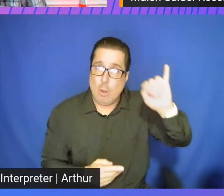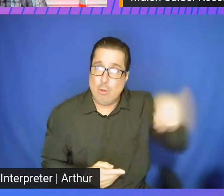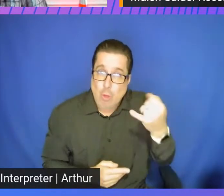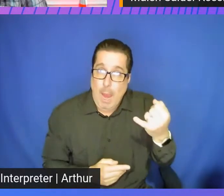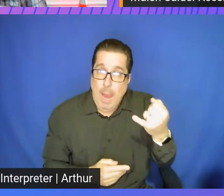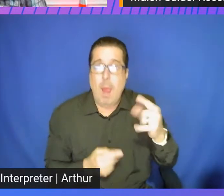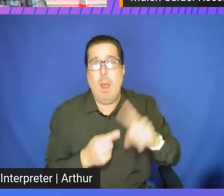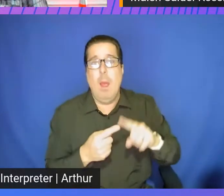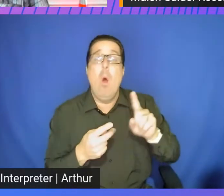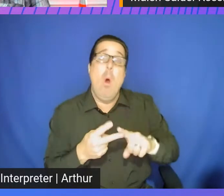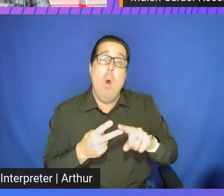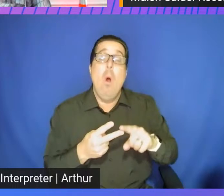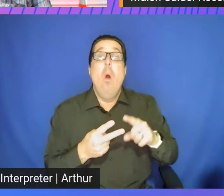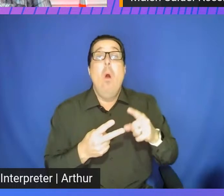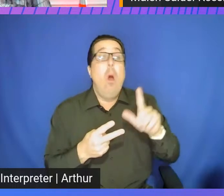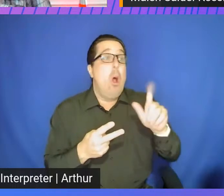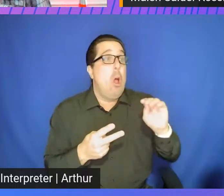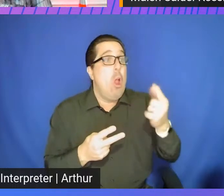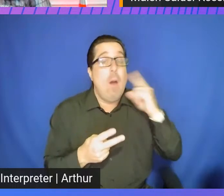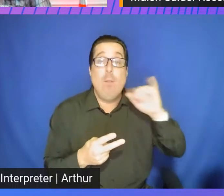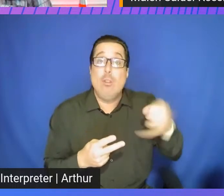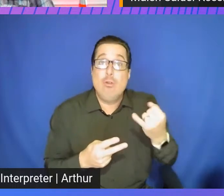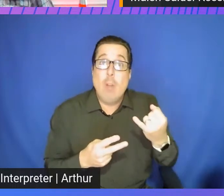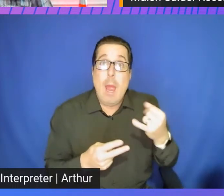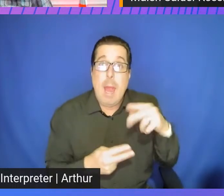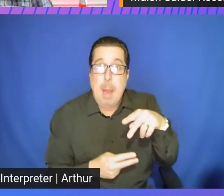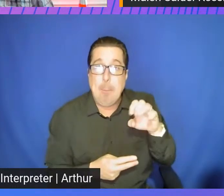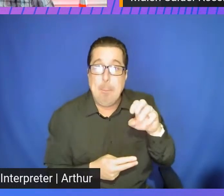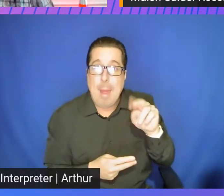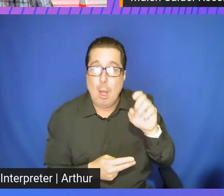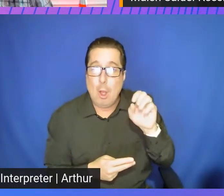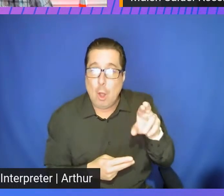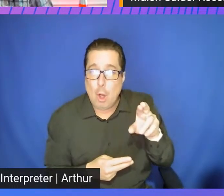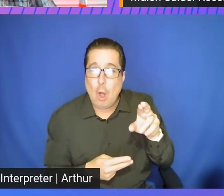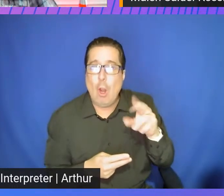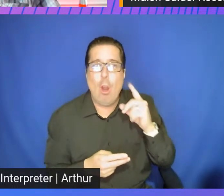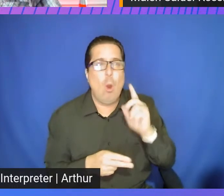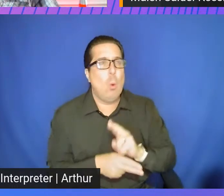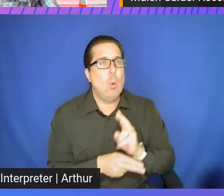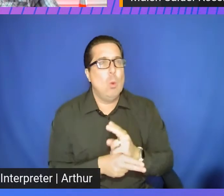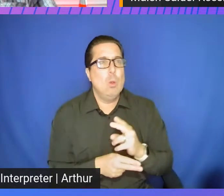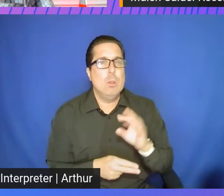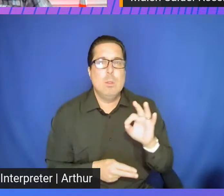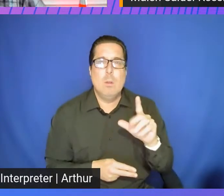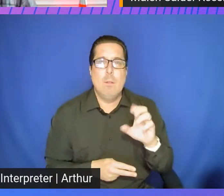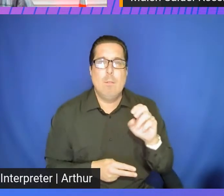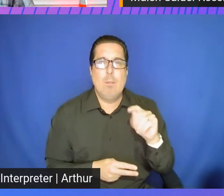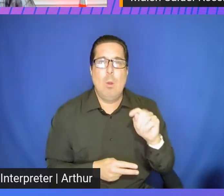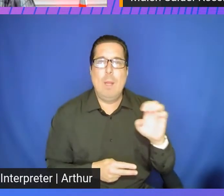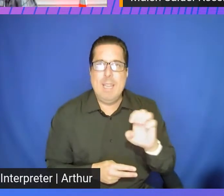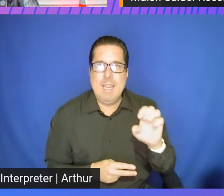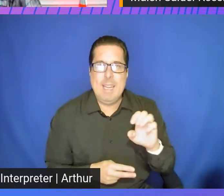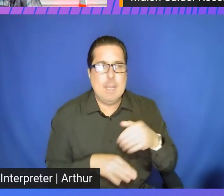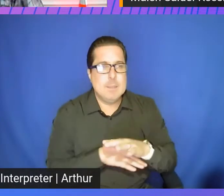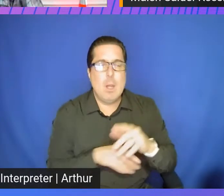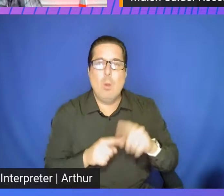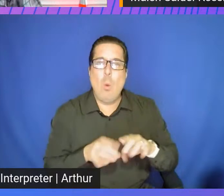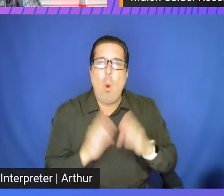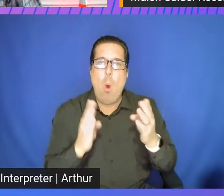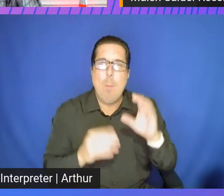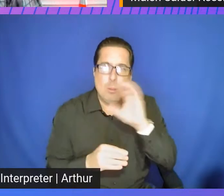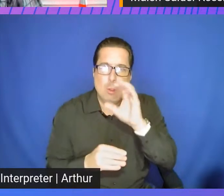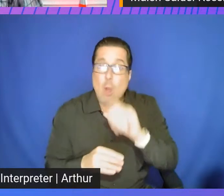a Log4j appender that uses FluentD to send off to OpenSearch. Other